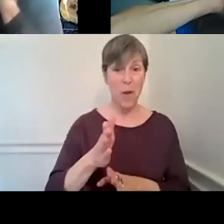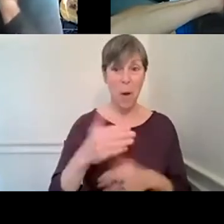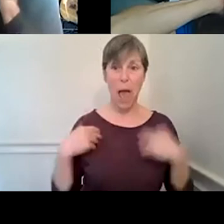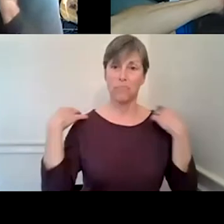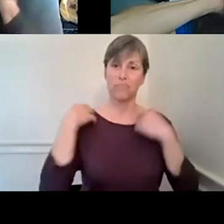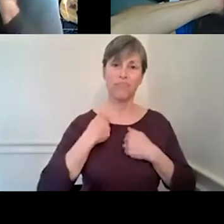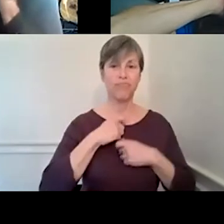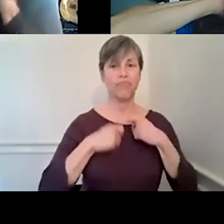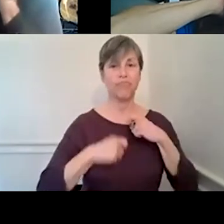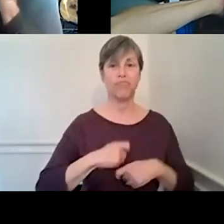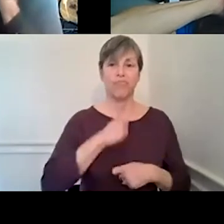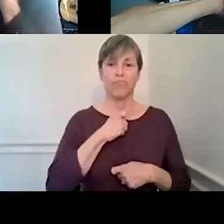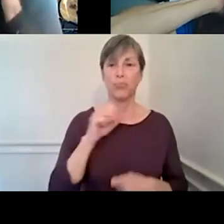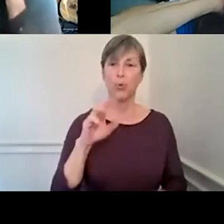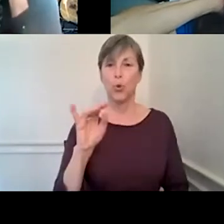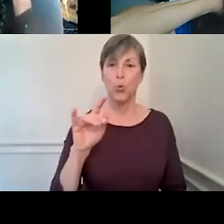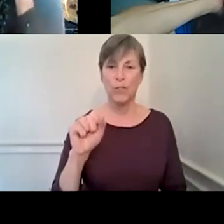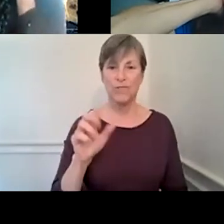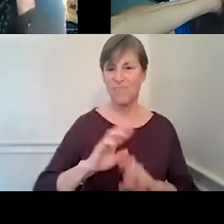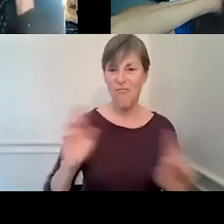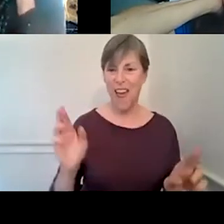I was raring to go.